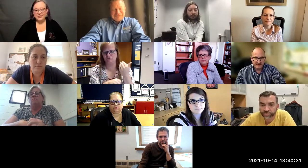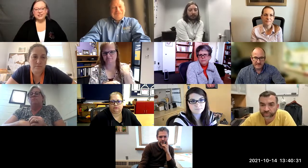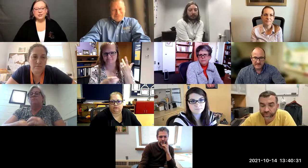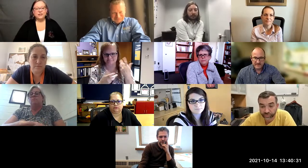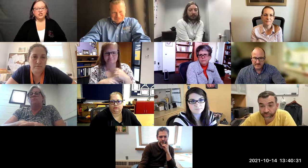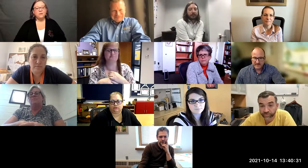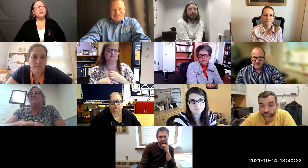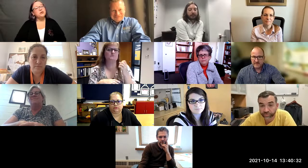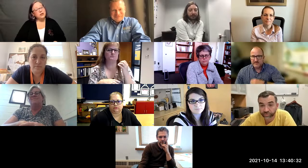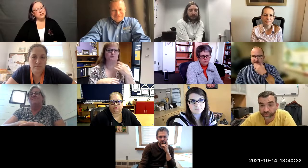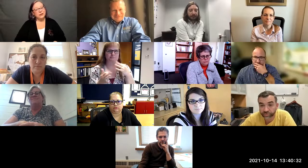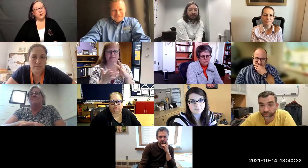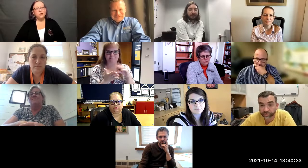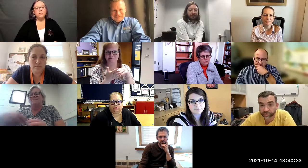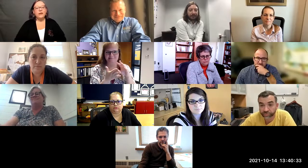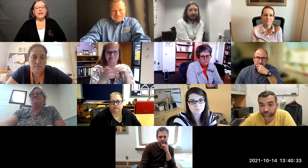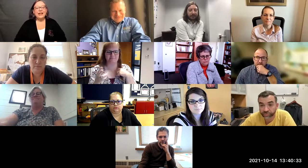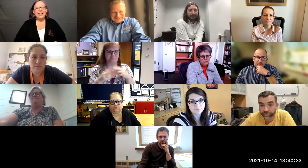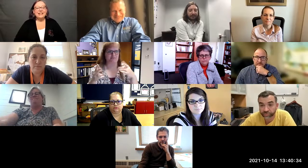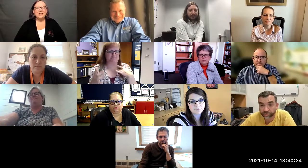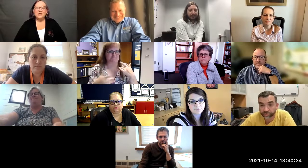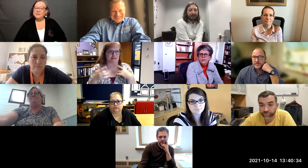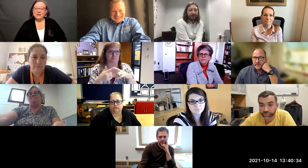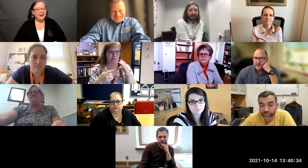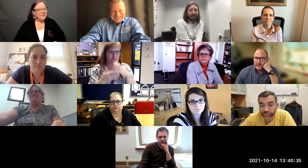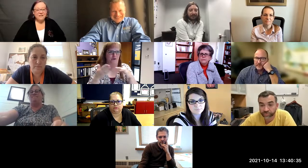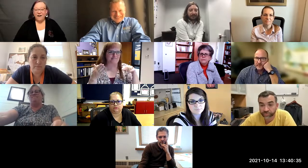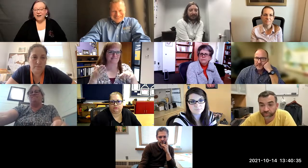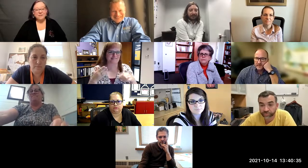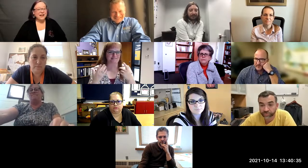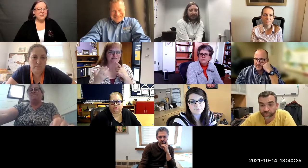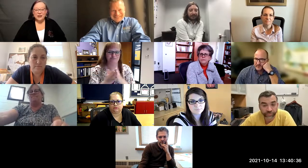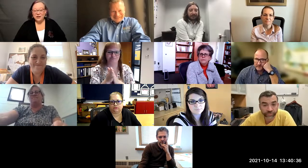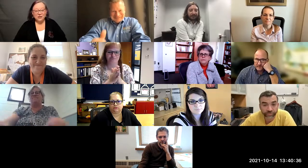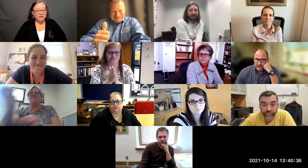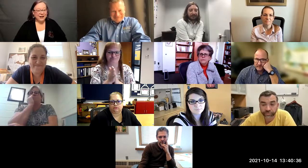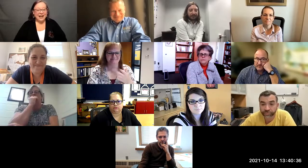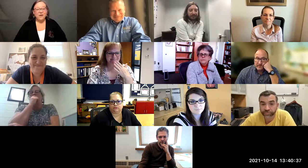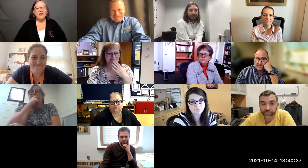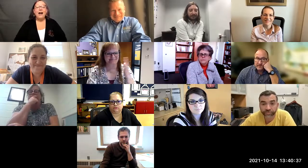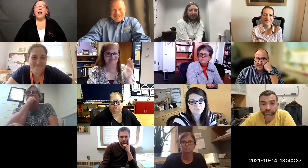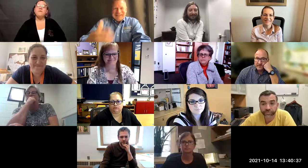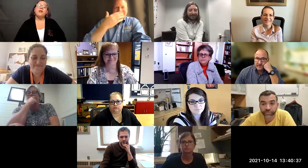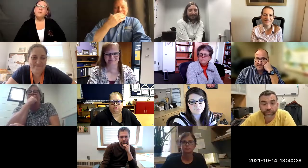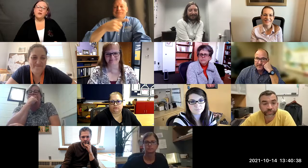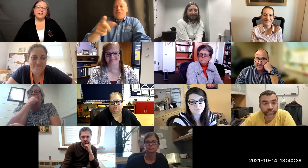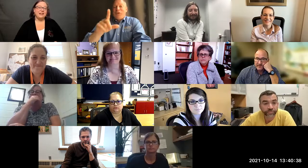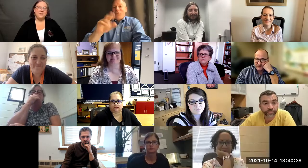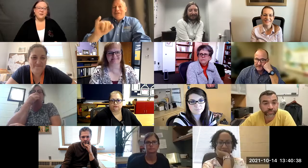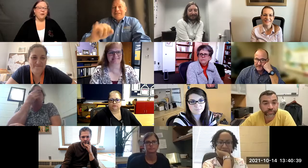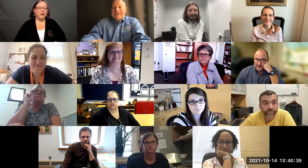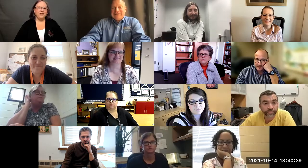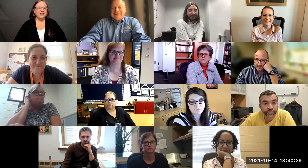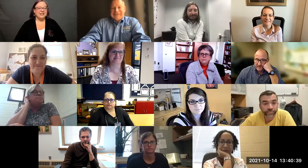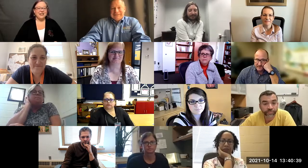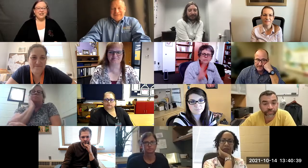came into this position about 2 years ago. So I'm still kind of on my learning curve right now. I am very motivated to be